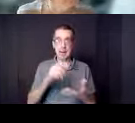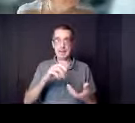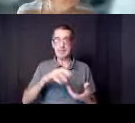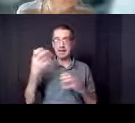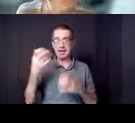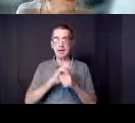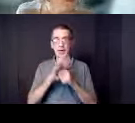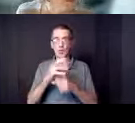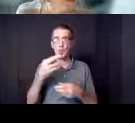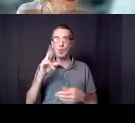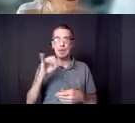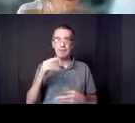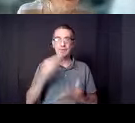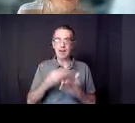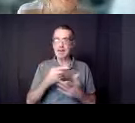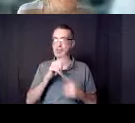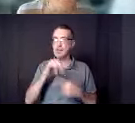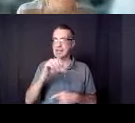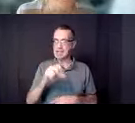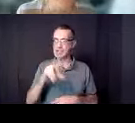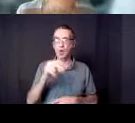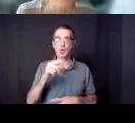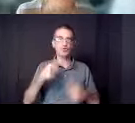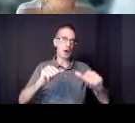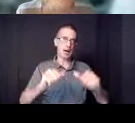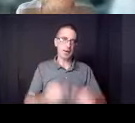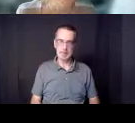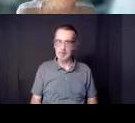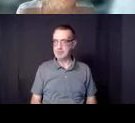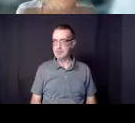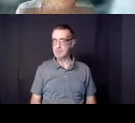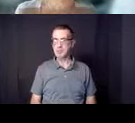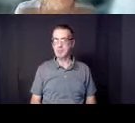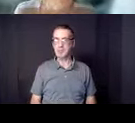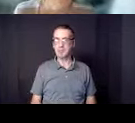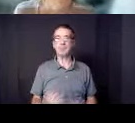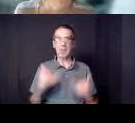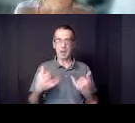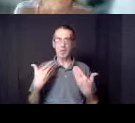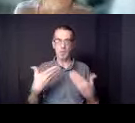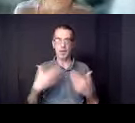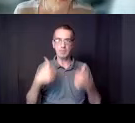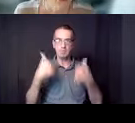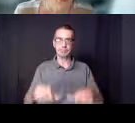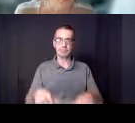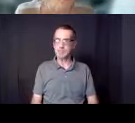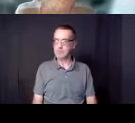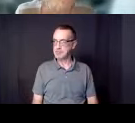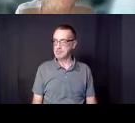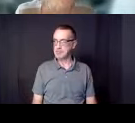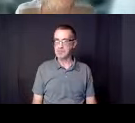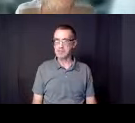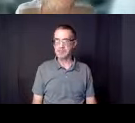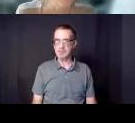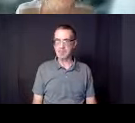relief funding? And the answers are yes, no, or trying. And so let me go ahead and get us